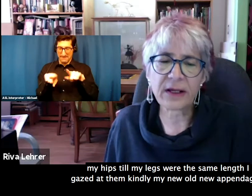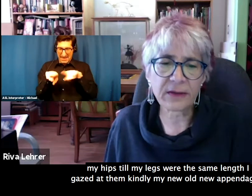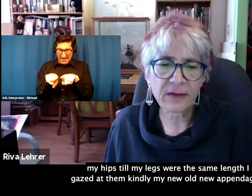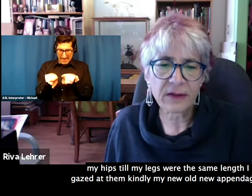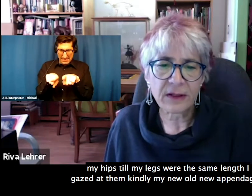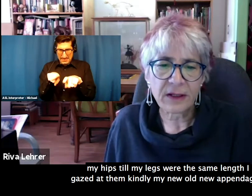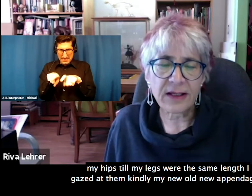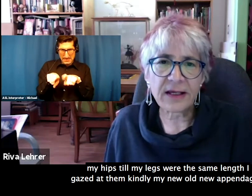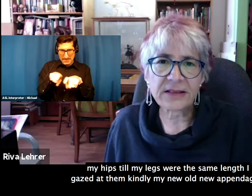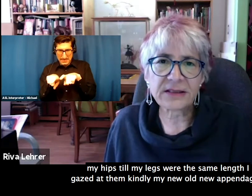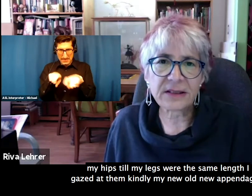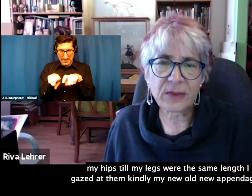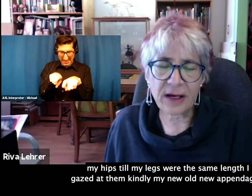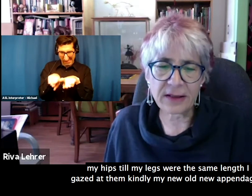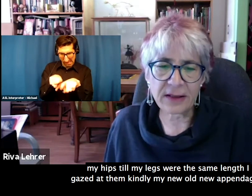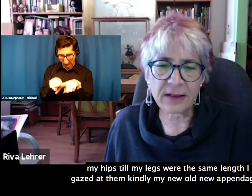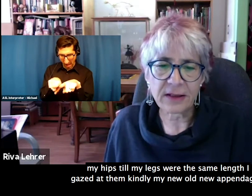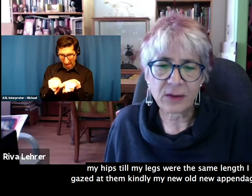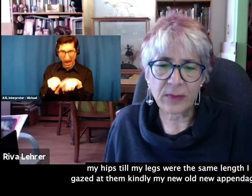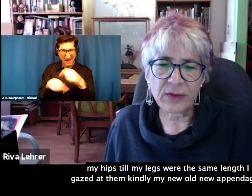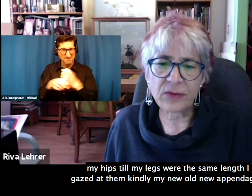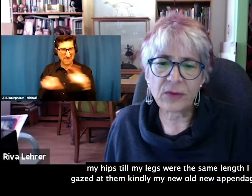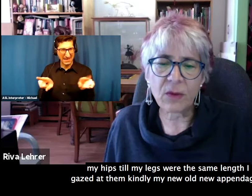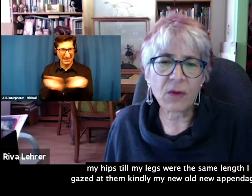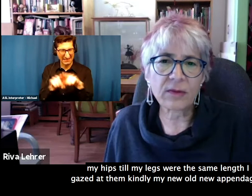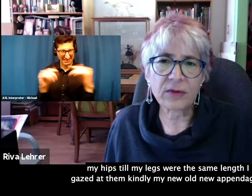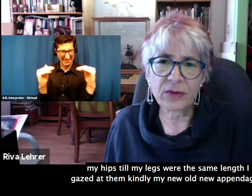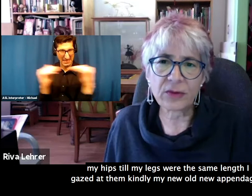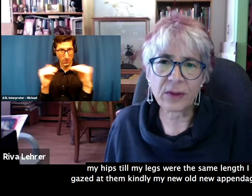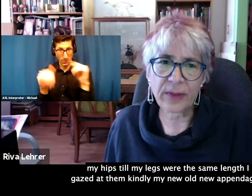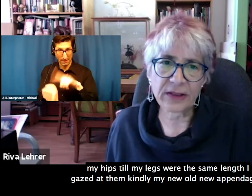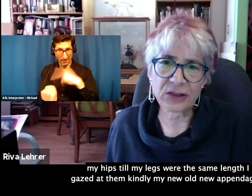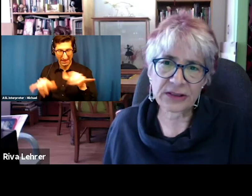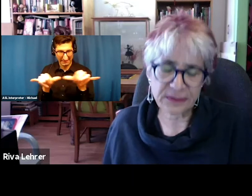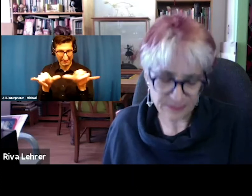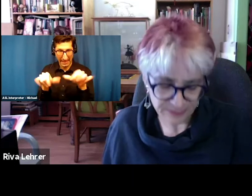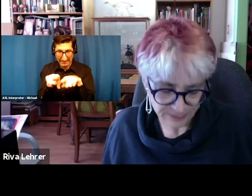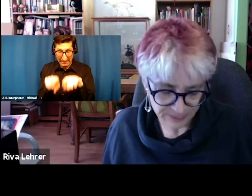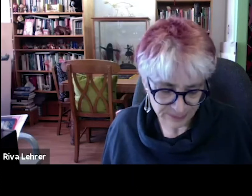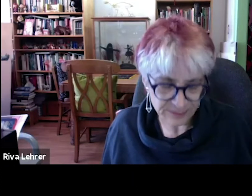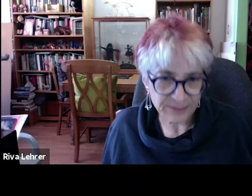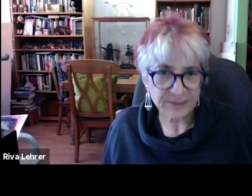same length. I gazed at them kindly, my new, old, new appendages.